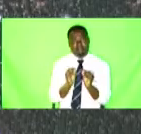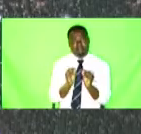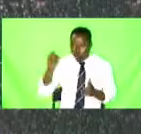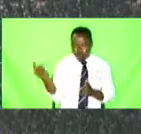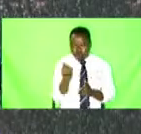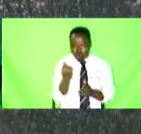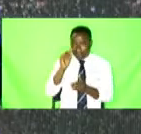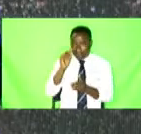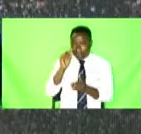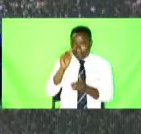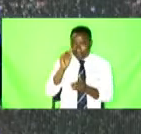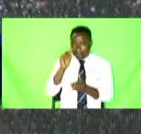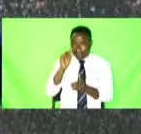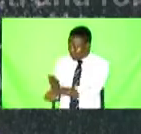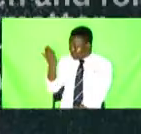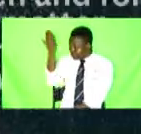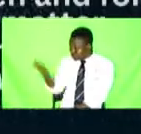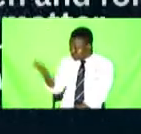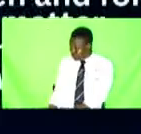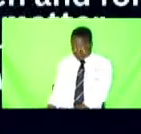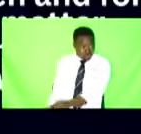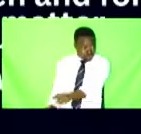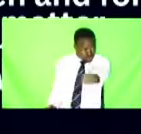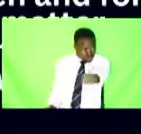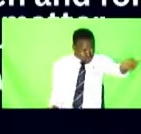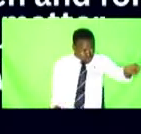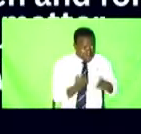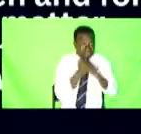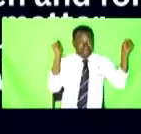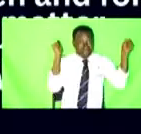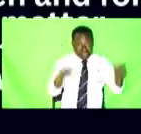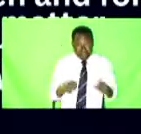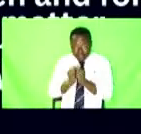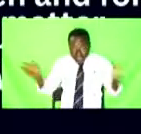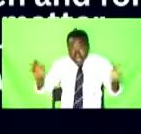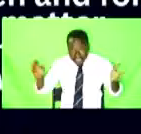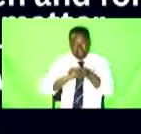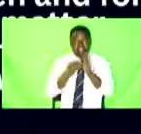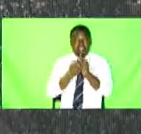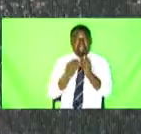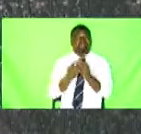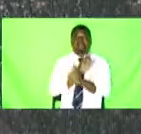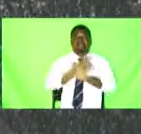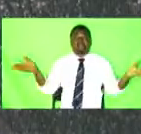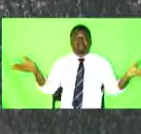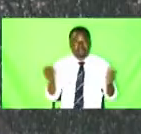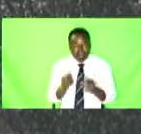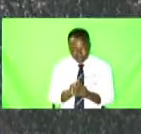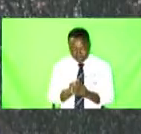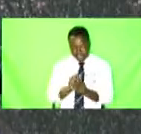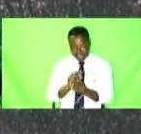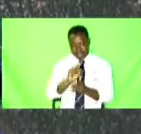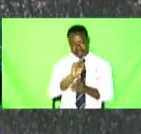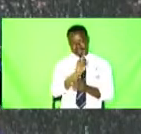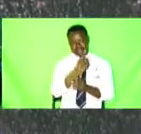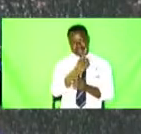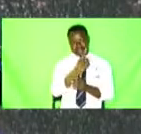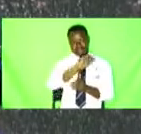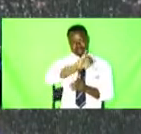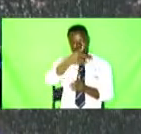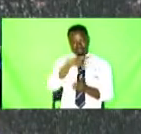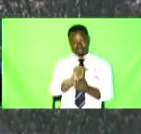son that one ought to be saved. Otherwise, not. 1 John chapter 2, verse 2 says